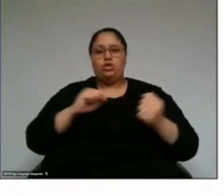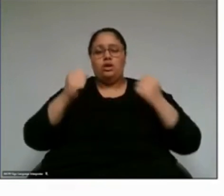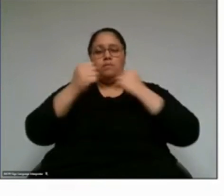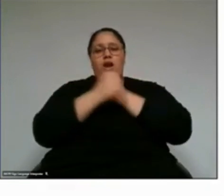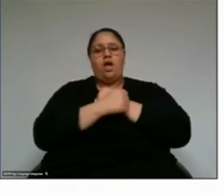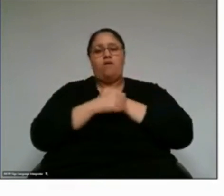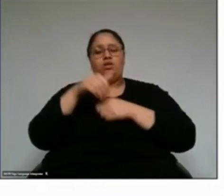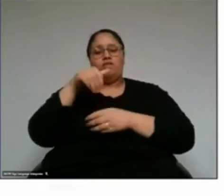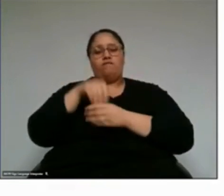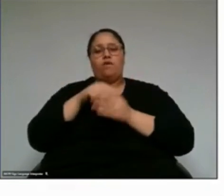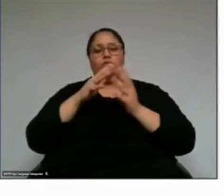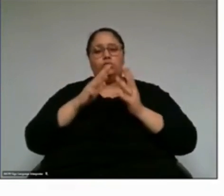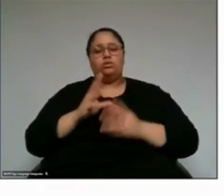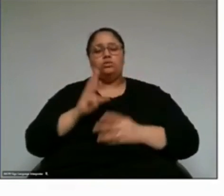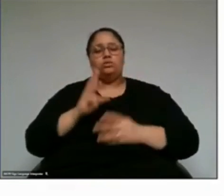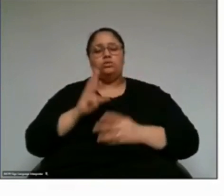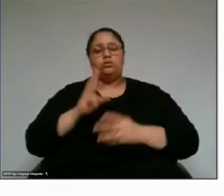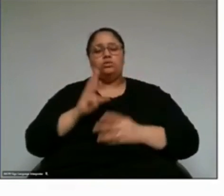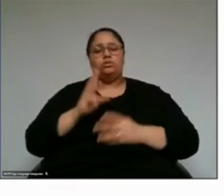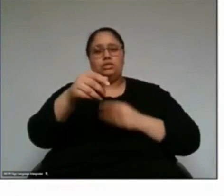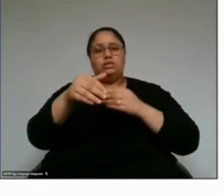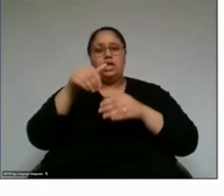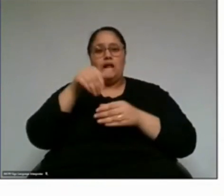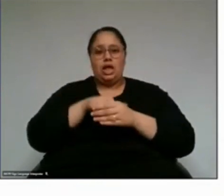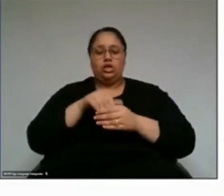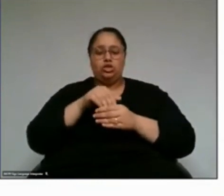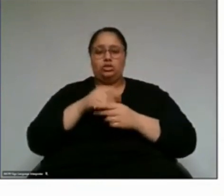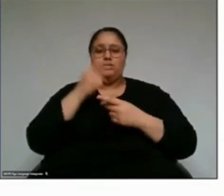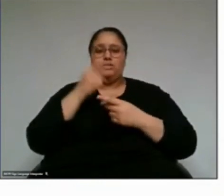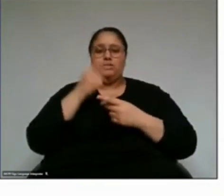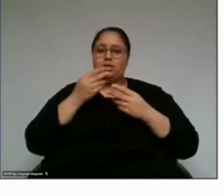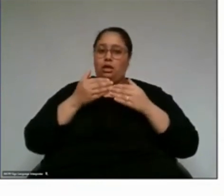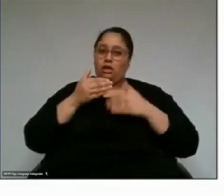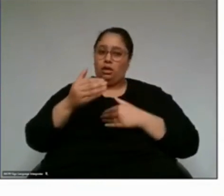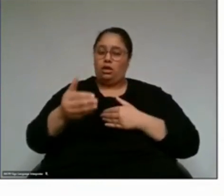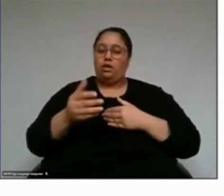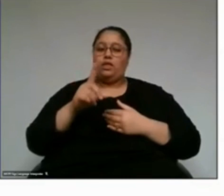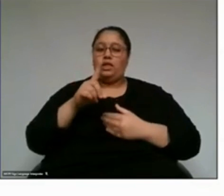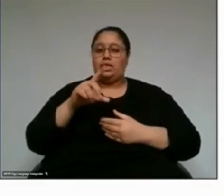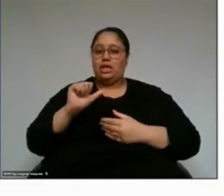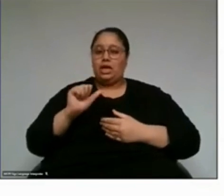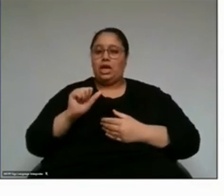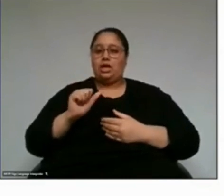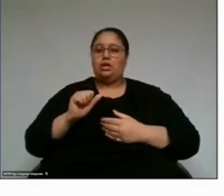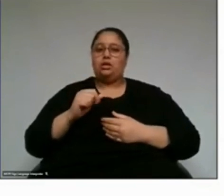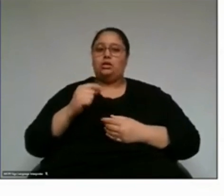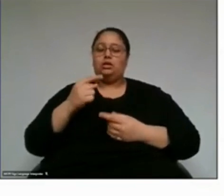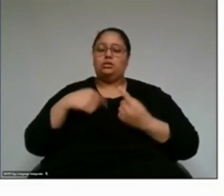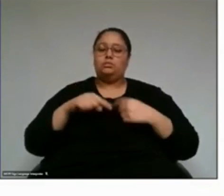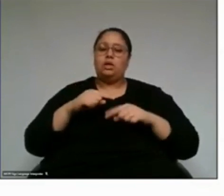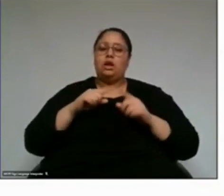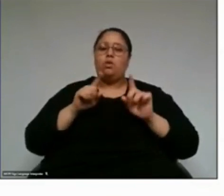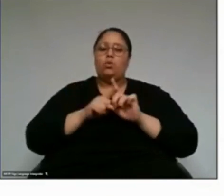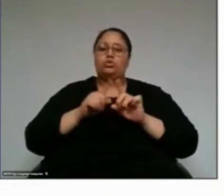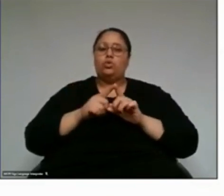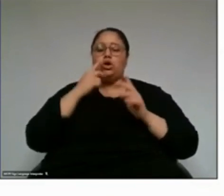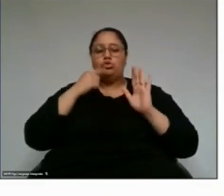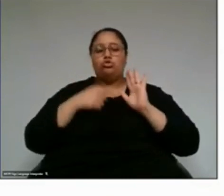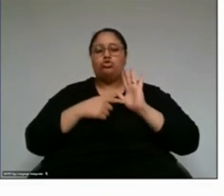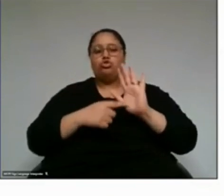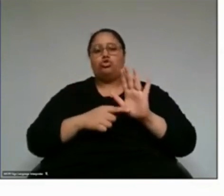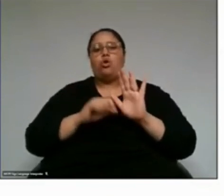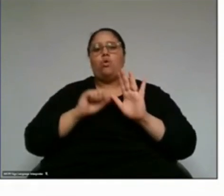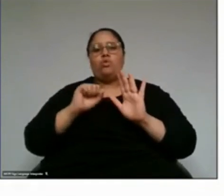freedom-loving voters will, in these elections, see through the DA's spin and unmask their